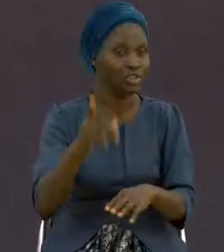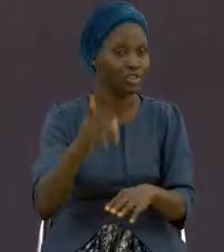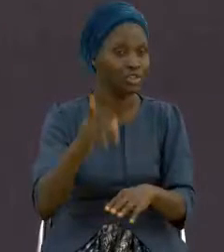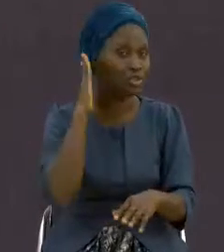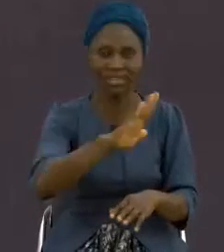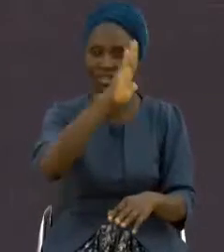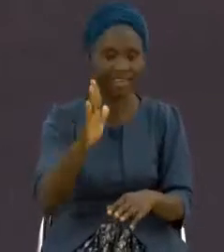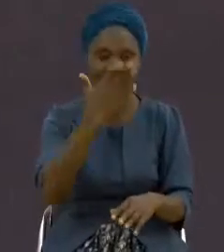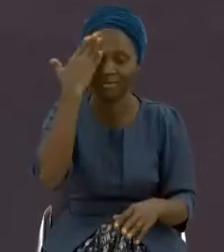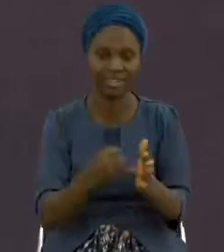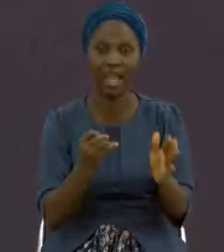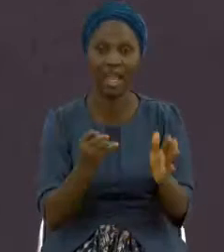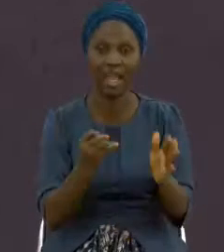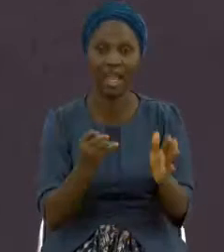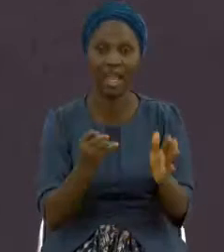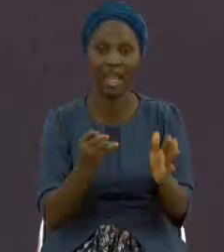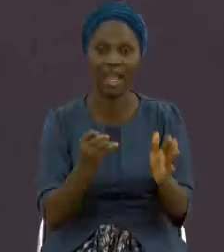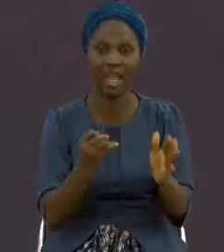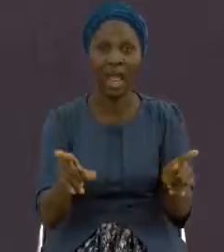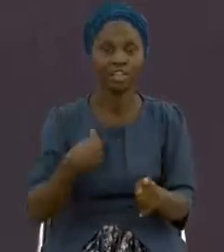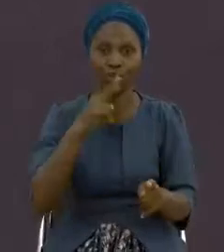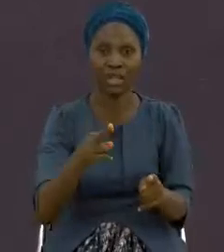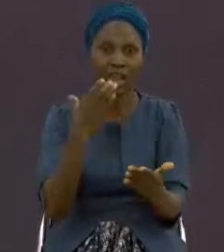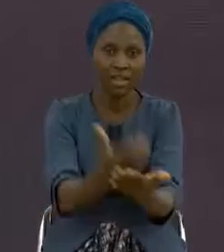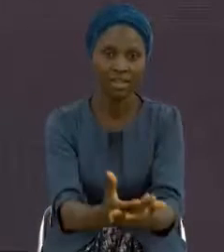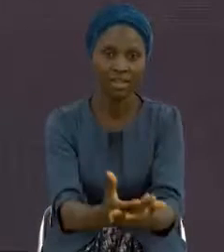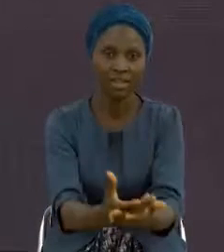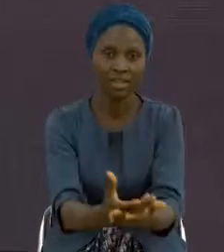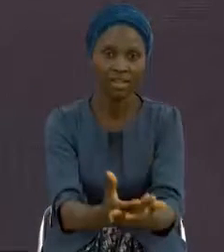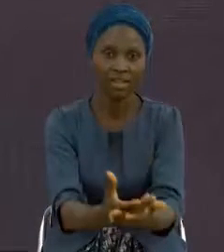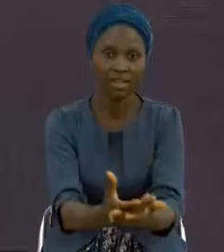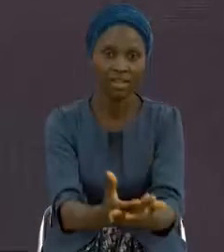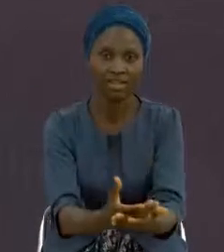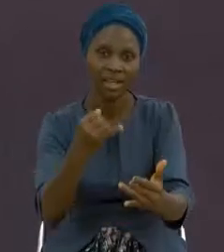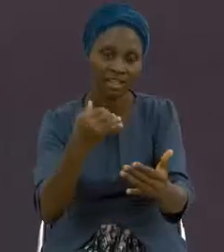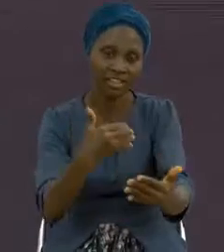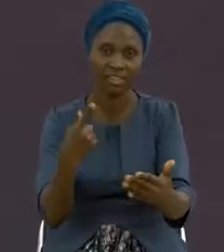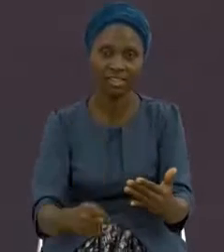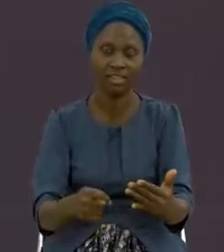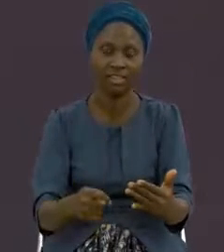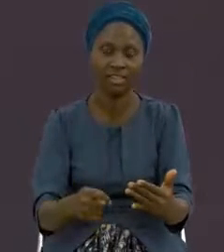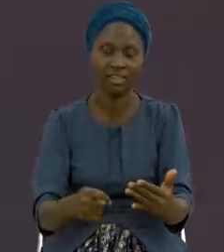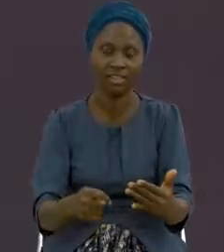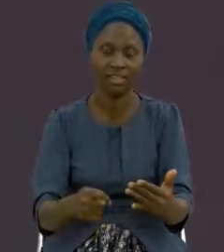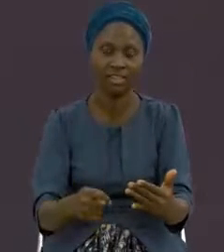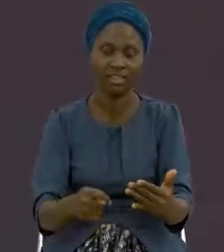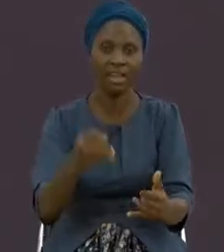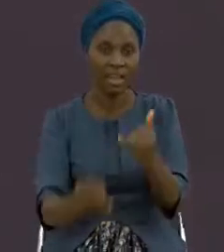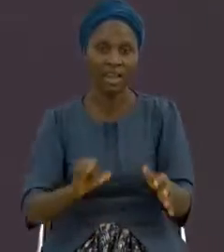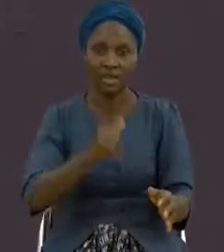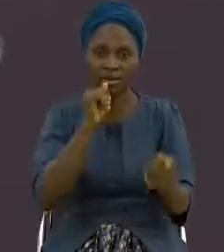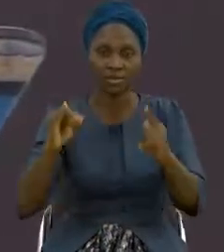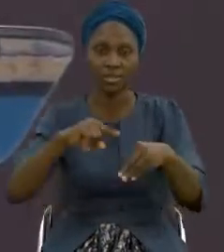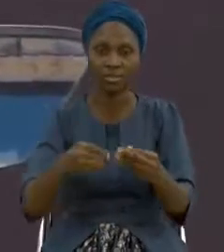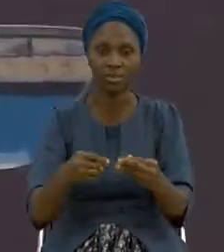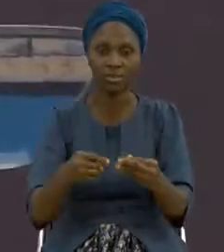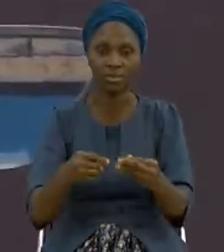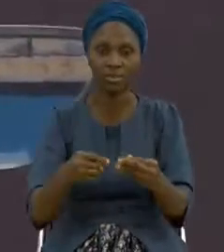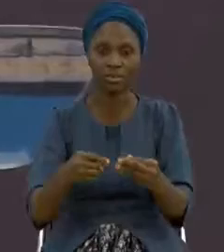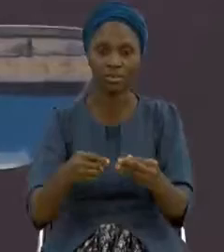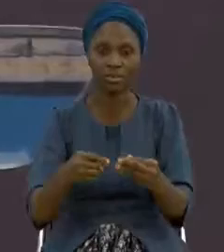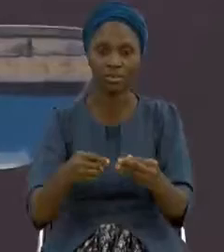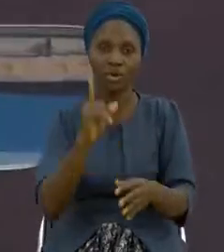the end, I'm talking on one thing that